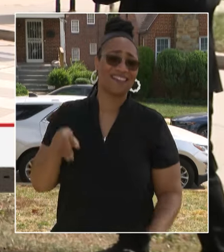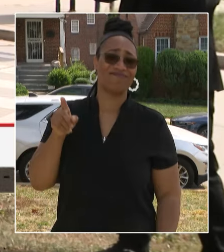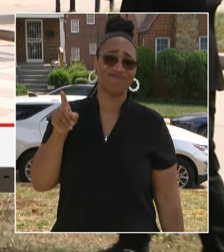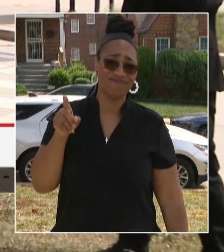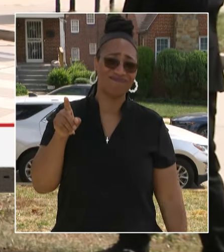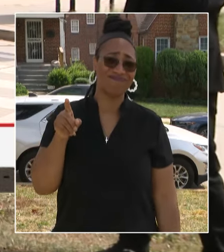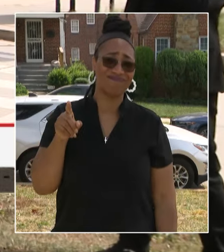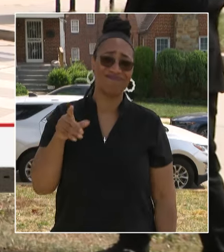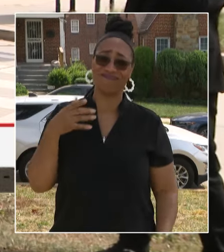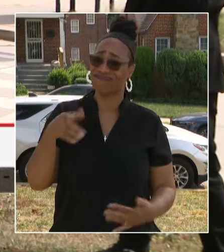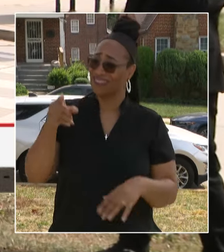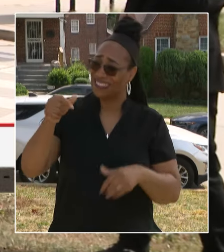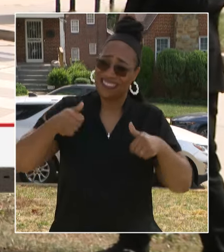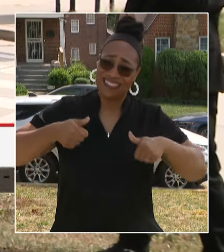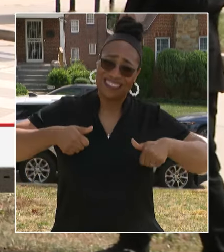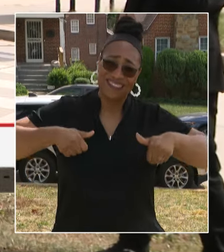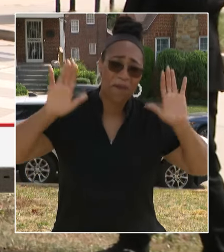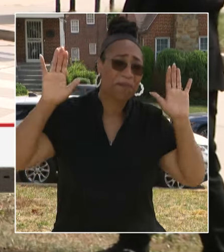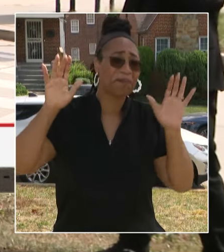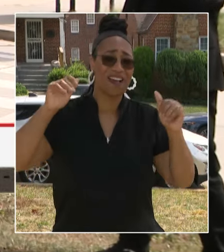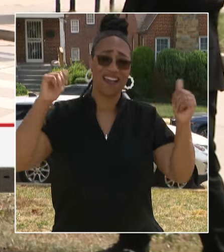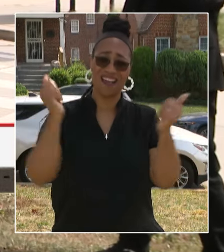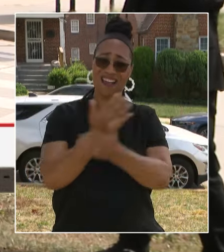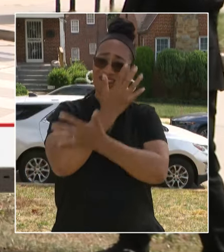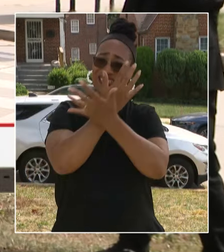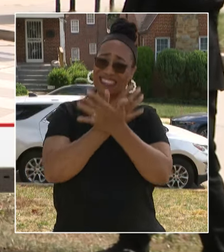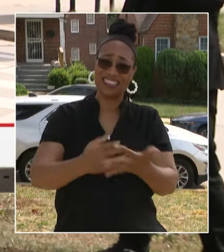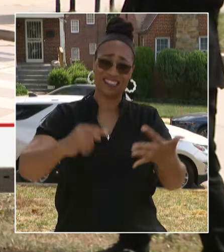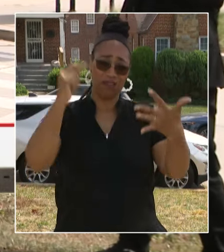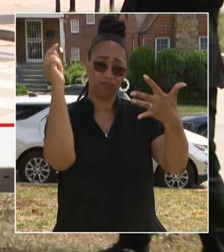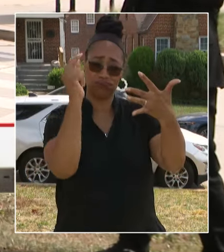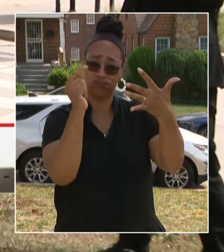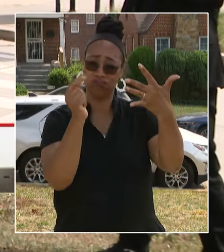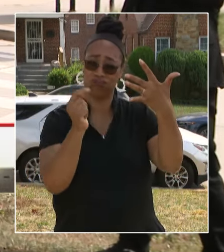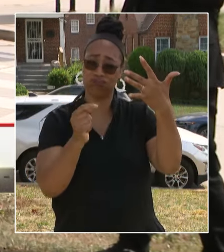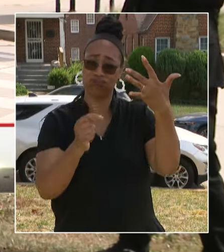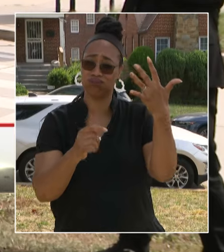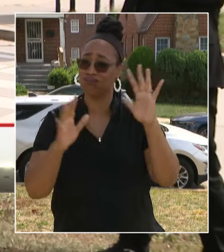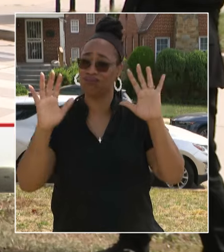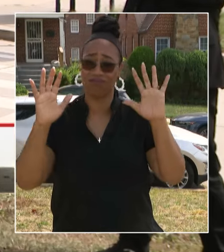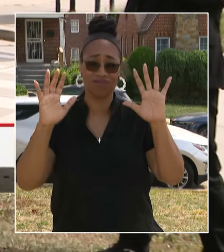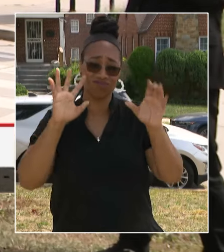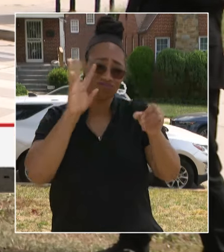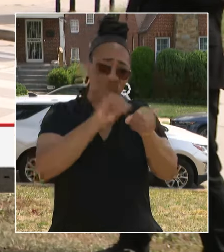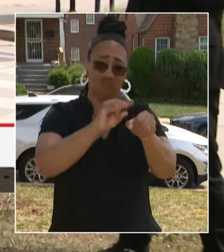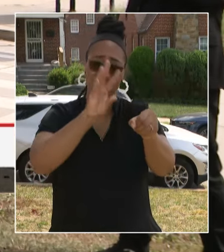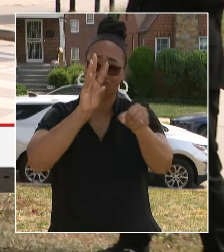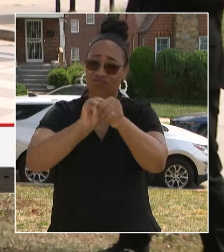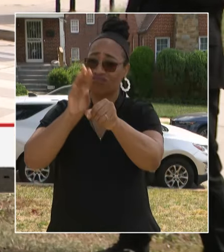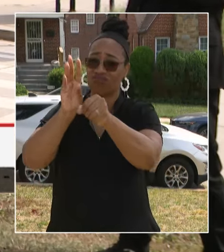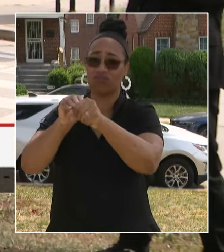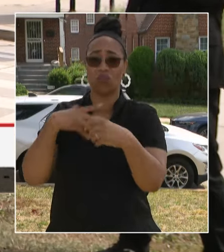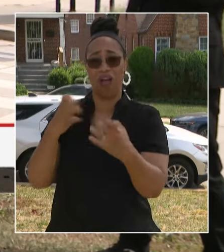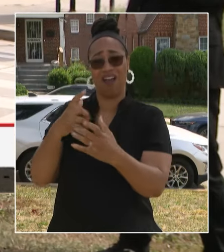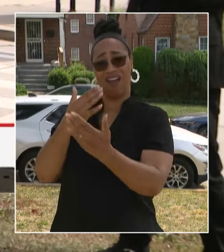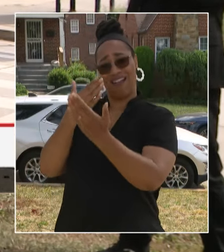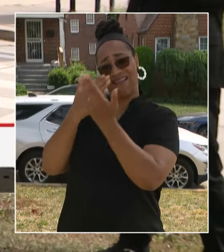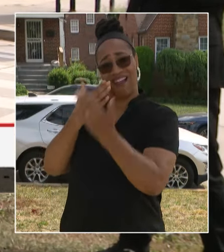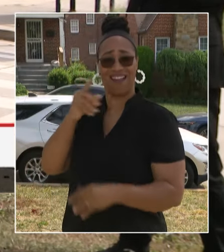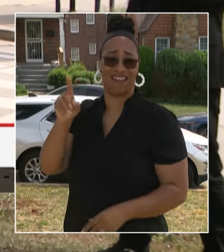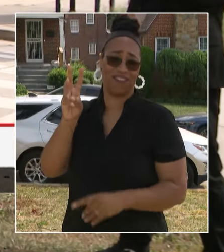the Spauldings and so many others have made by doing everything that we can to complete our road to